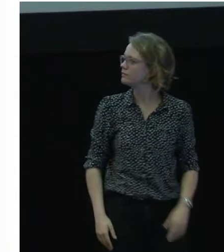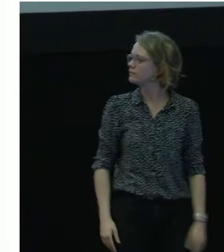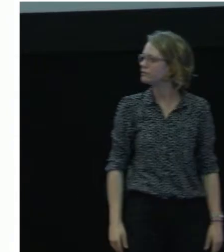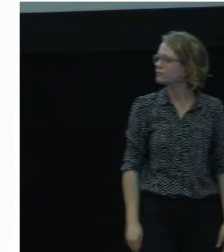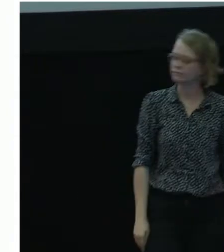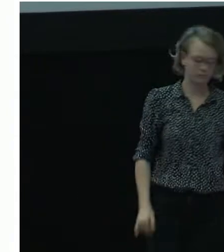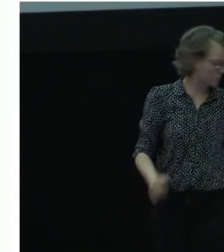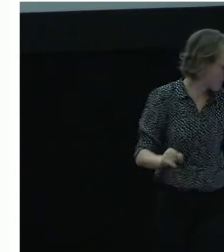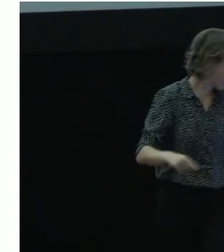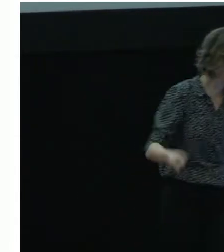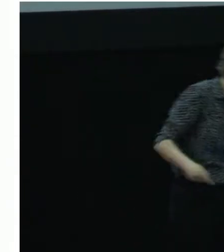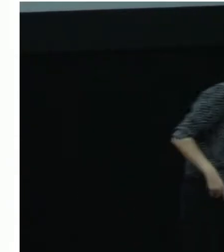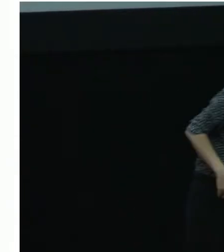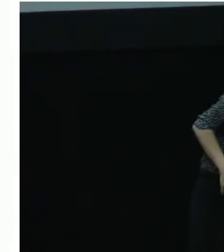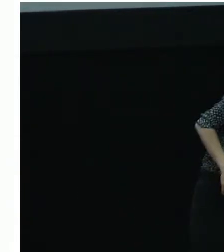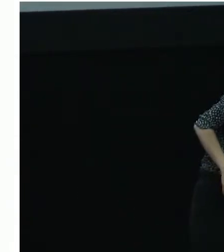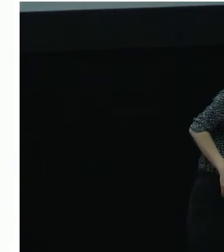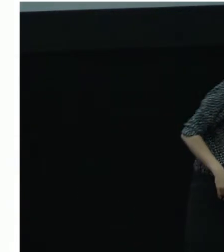load.